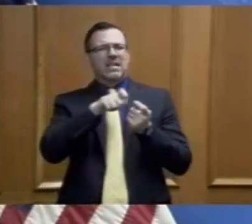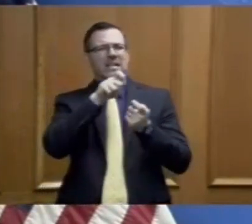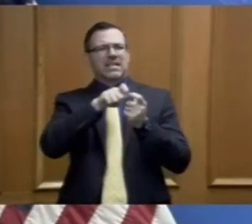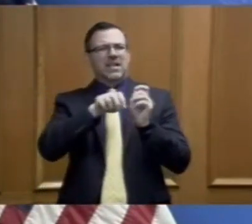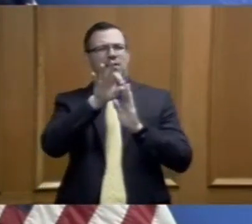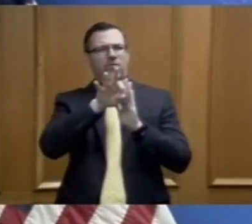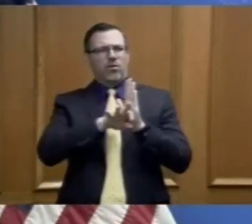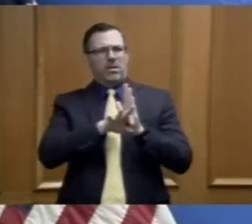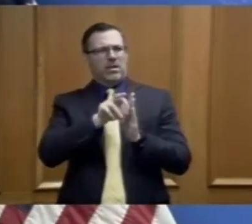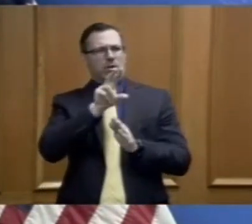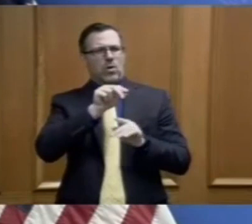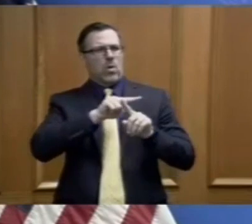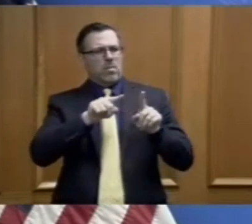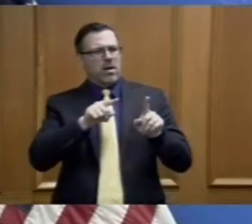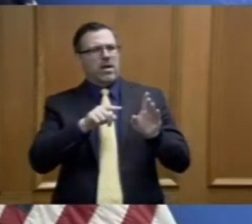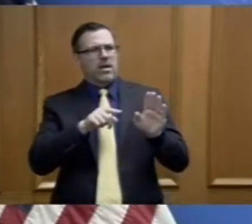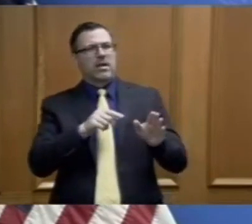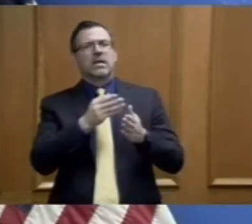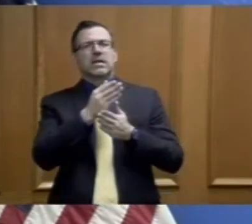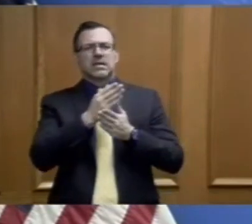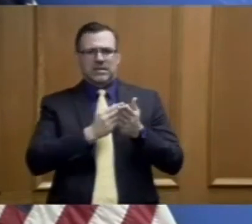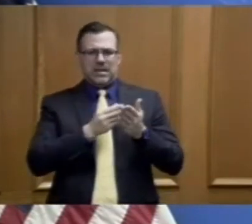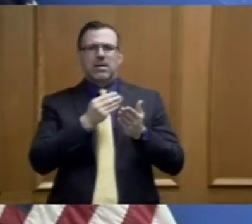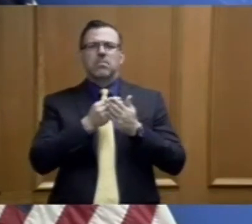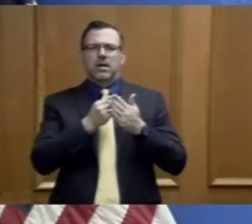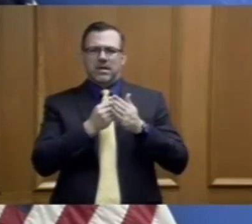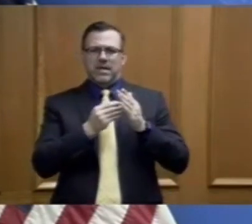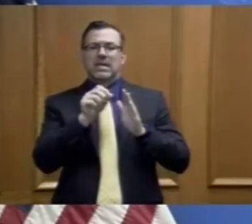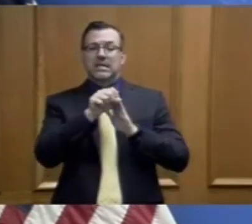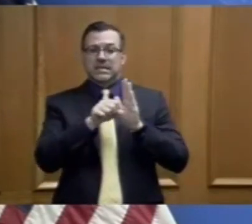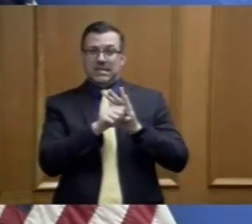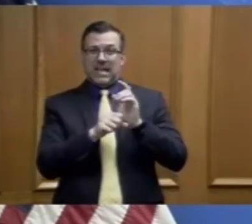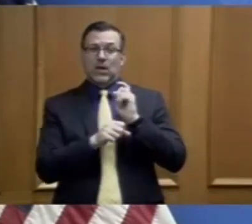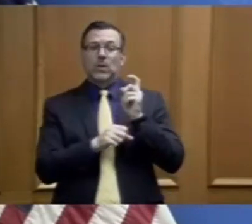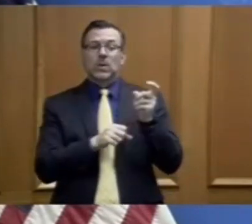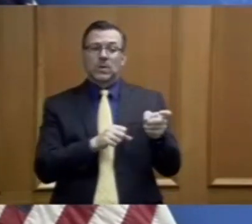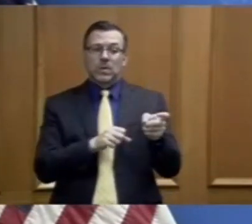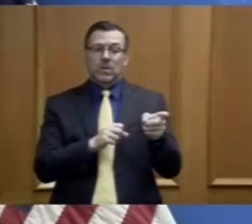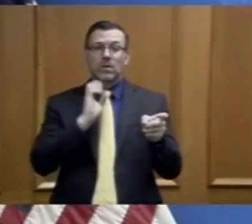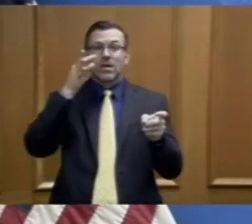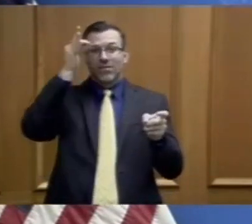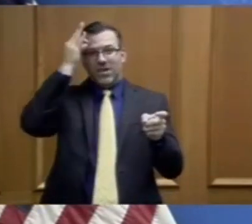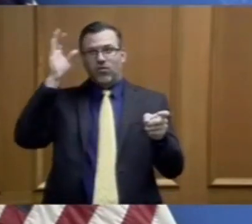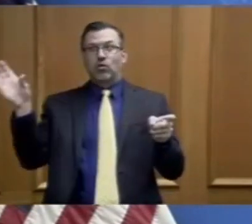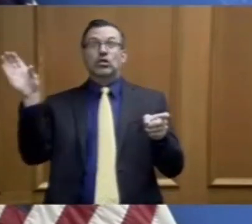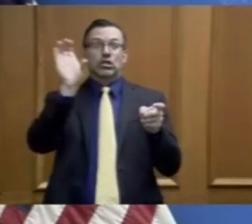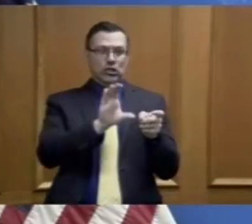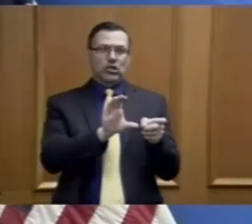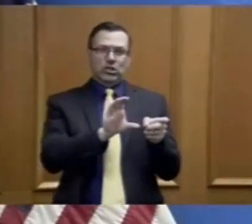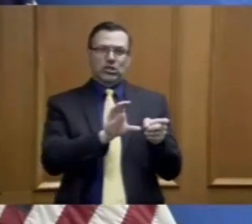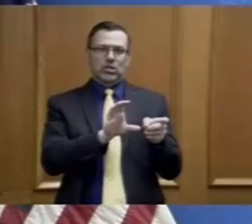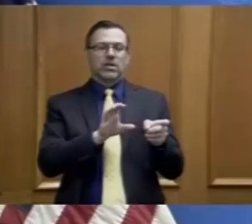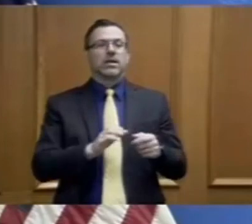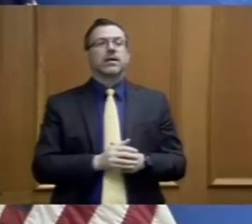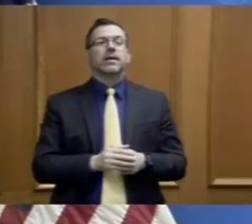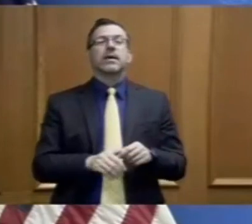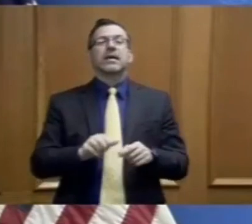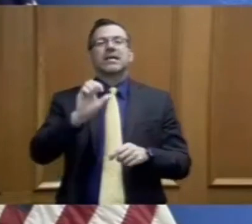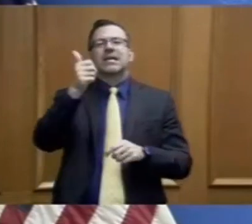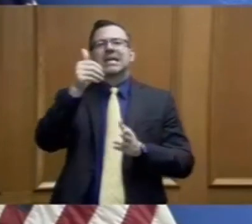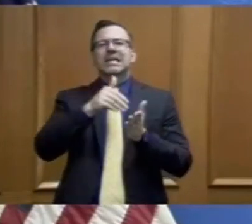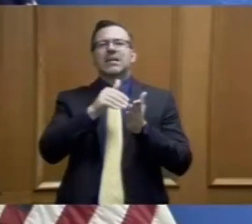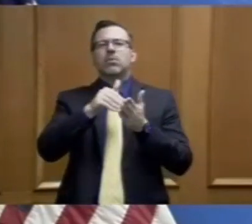more federal dollars going to healthcare providers than state dollars. But this $10 million in state grants was to